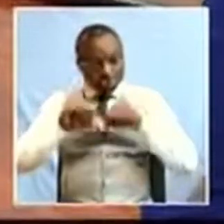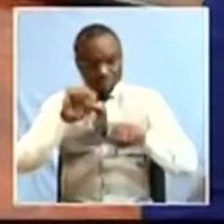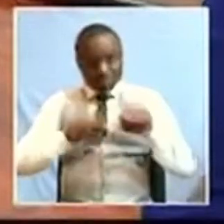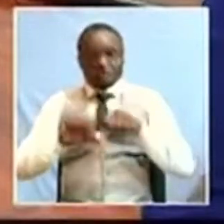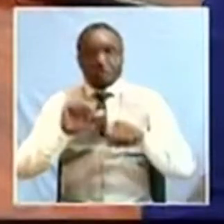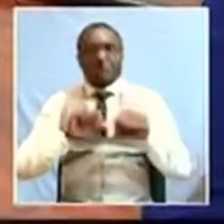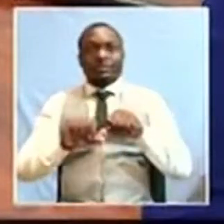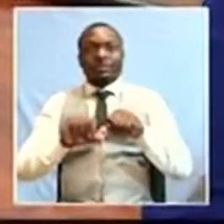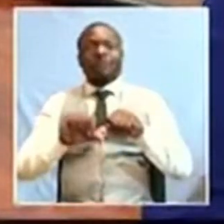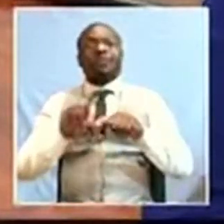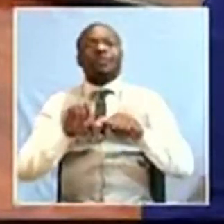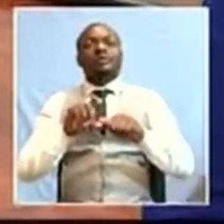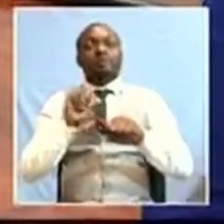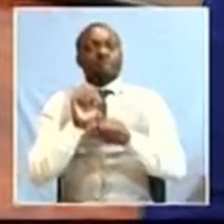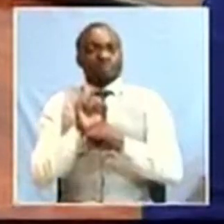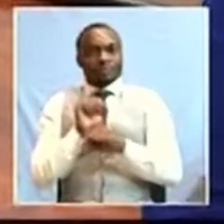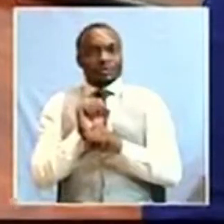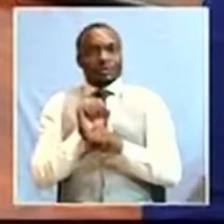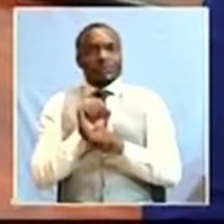Chair.